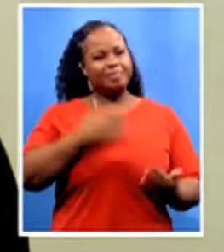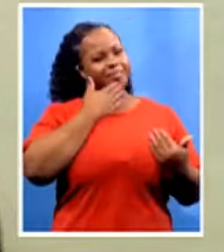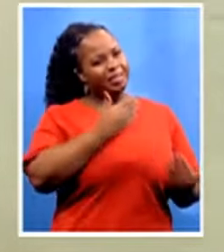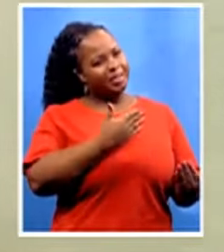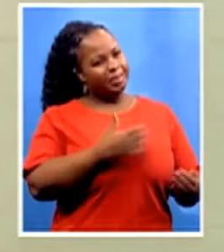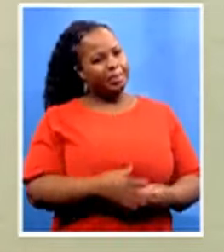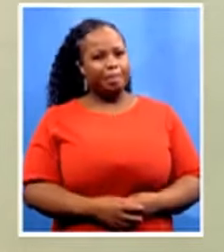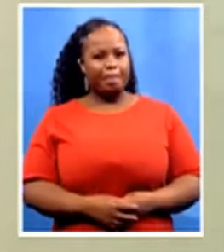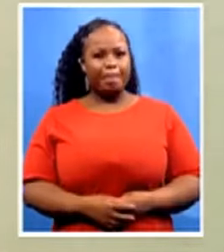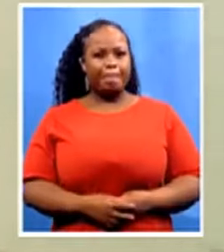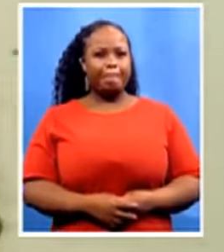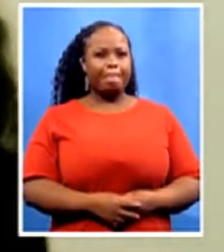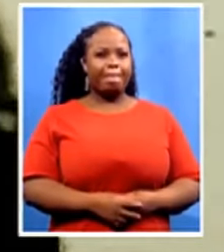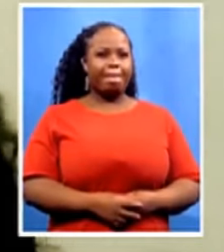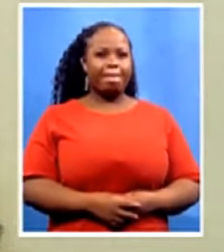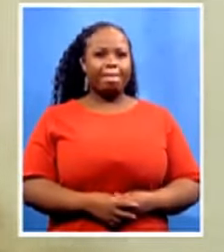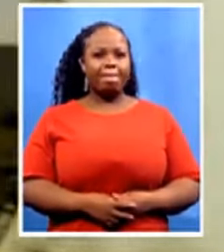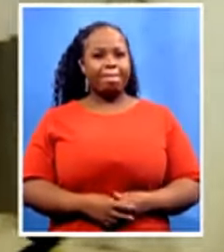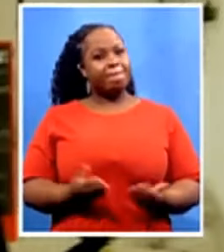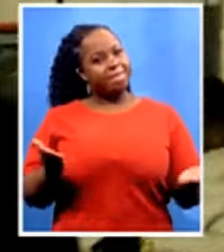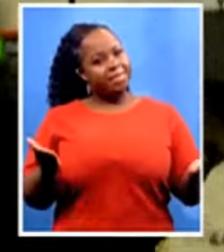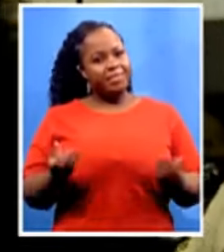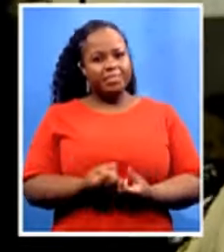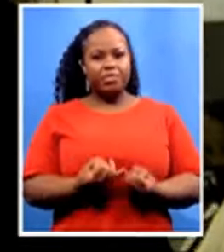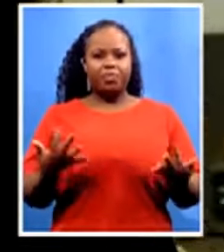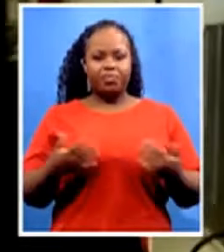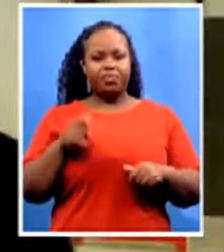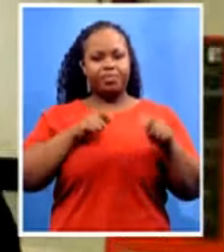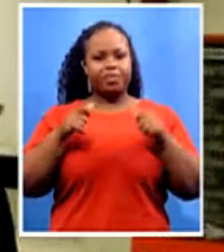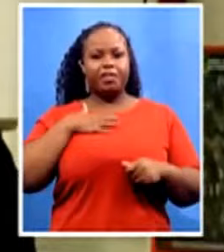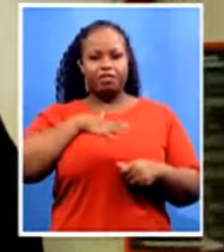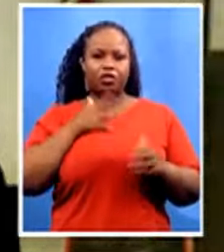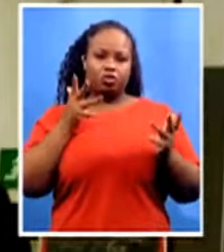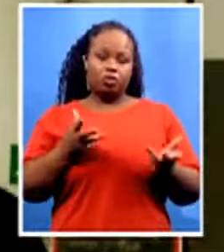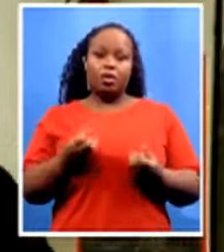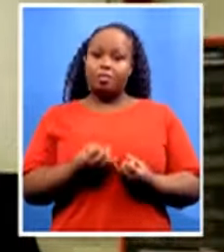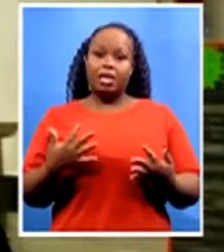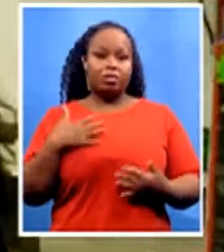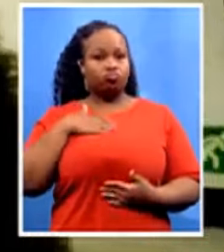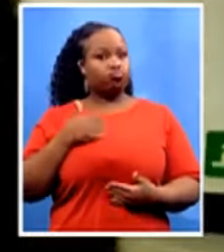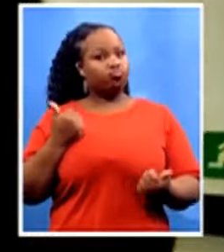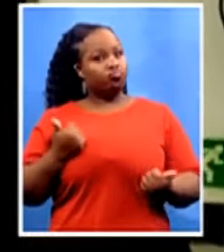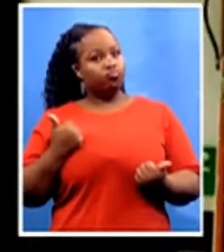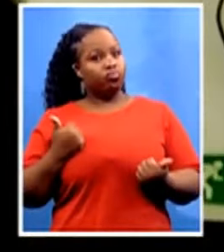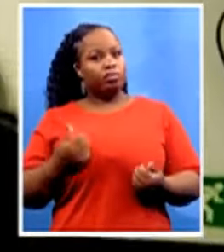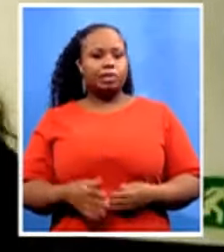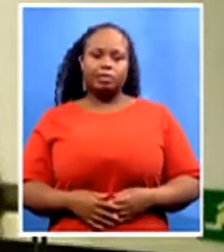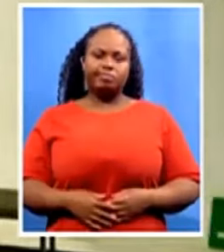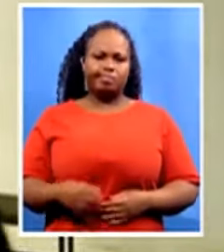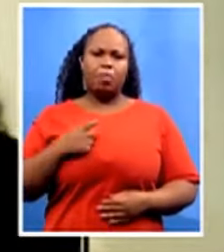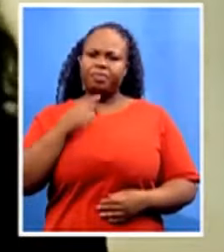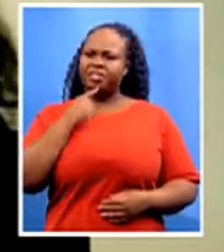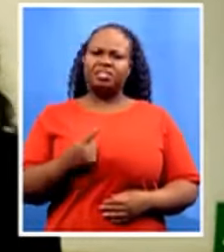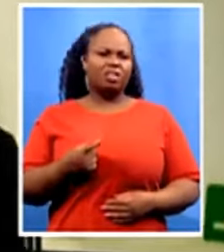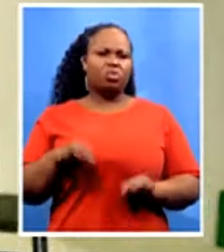So that's a general census here on the ground. Many people are feeling upbeat, Desiree. Many people are saying that it wasn't all that bad. They're